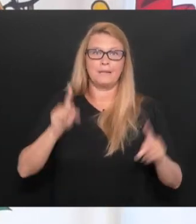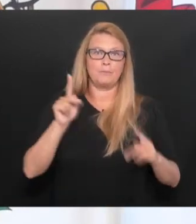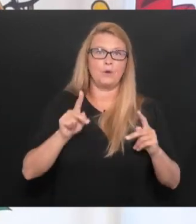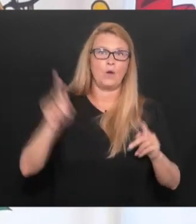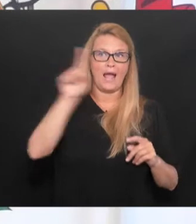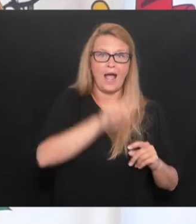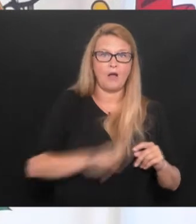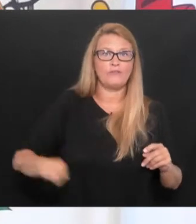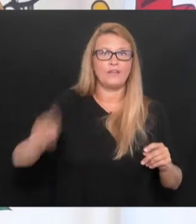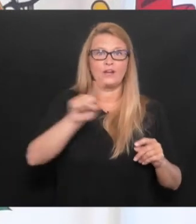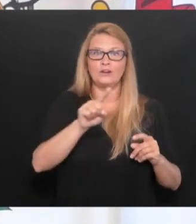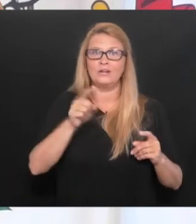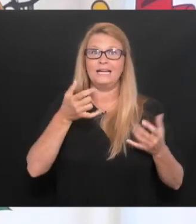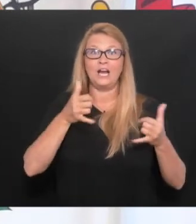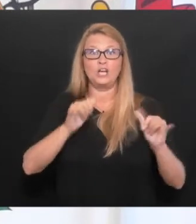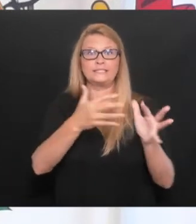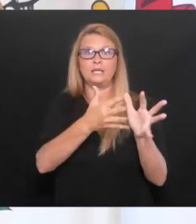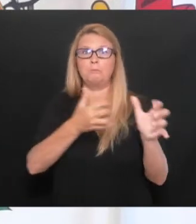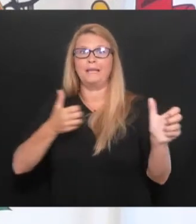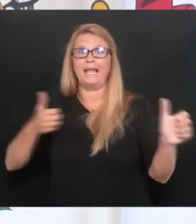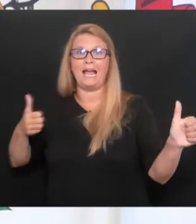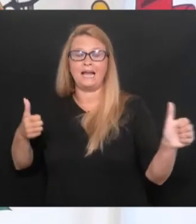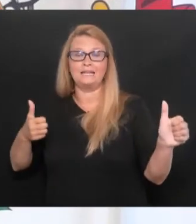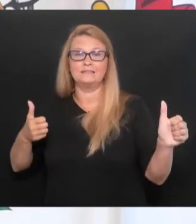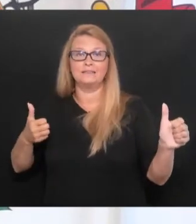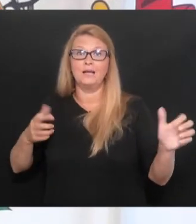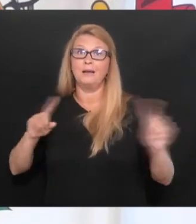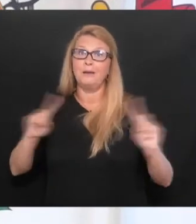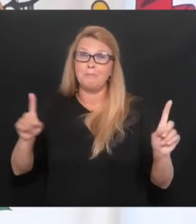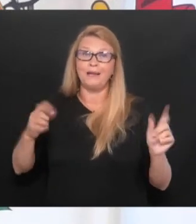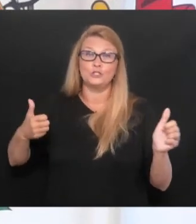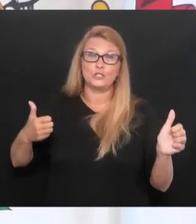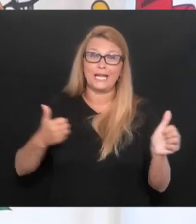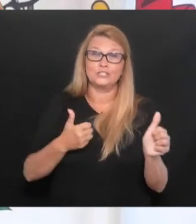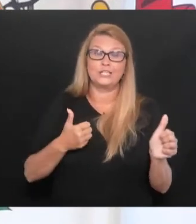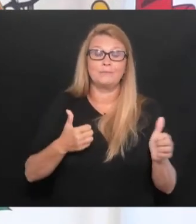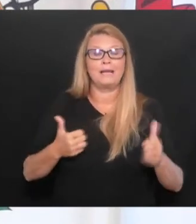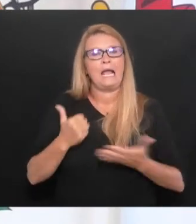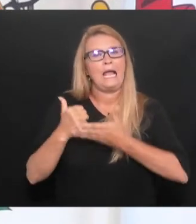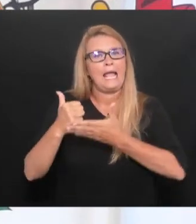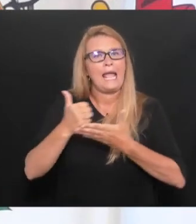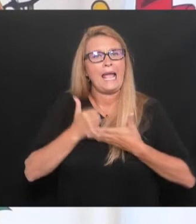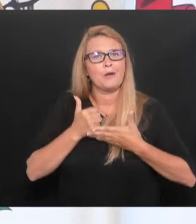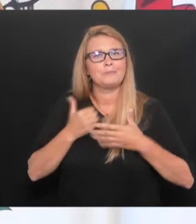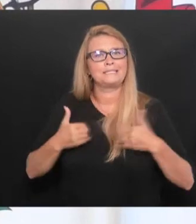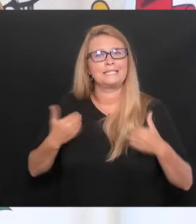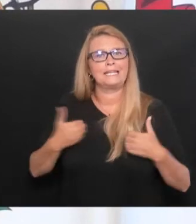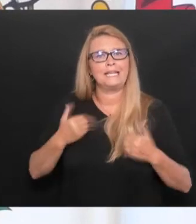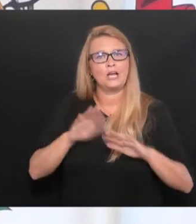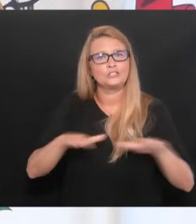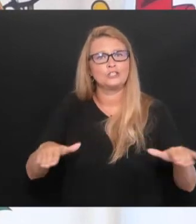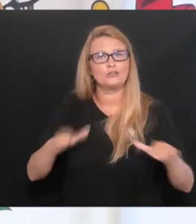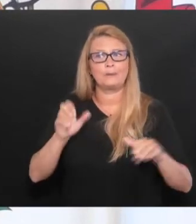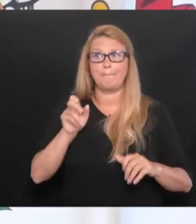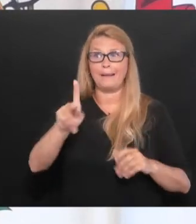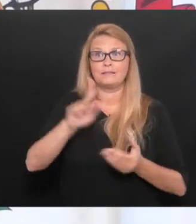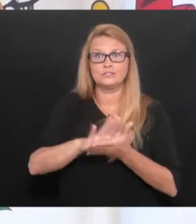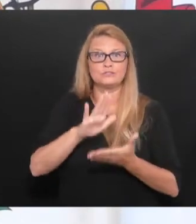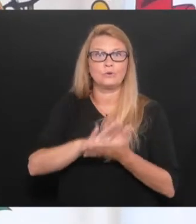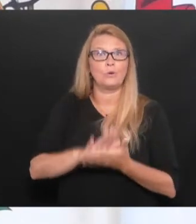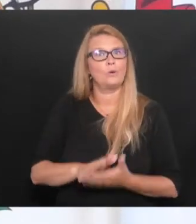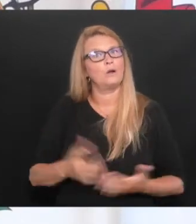there still are lagging behind, but you're doing better. Help us get those young people vaccinated. You're getting ready to go back to school. I mean,